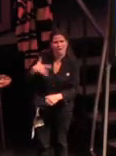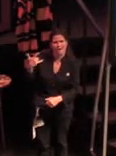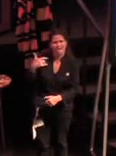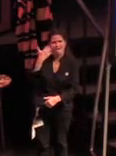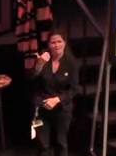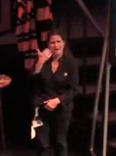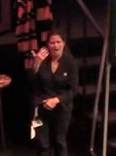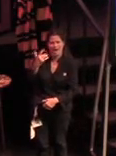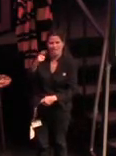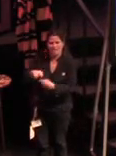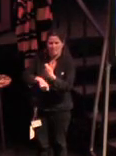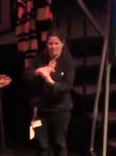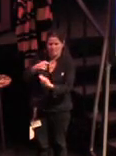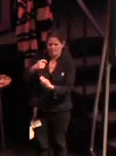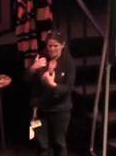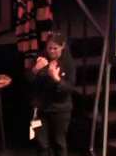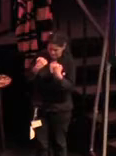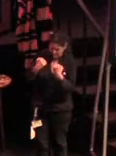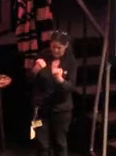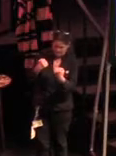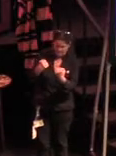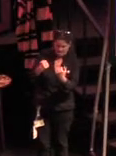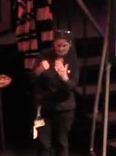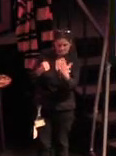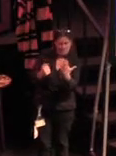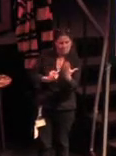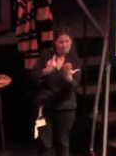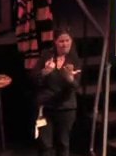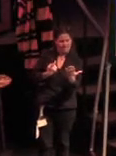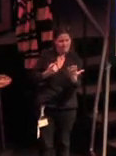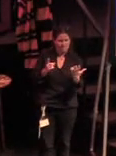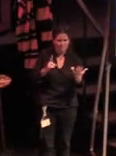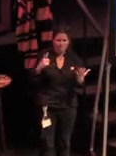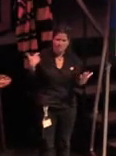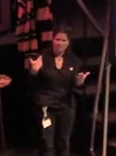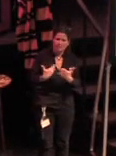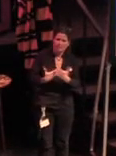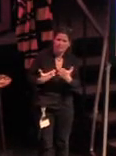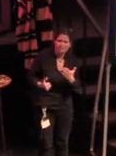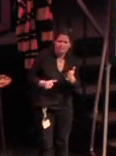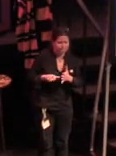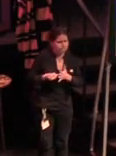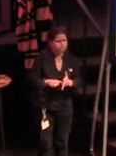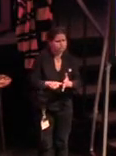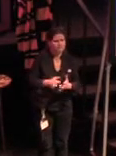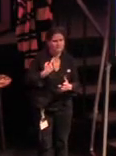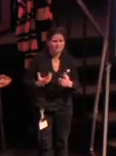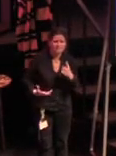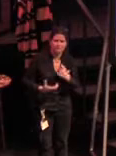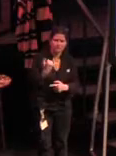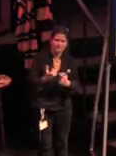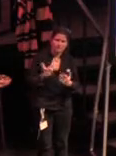what it takes for you to show up every day. But that's the good bit. I think inclusion and diversity work should